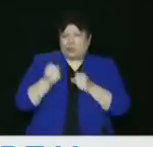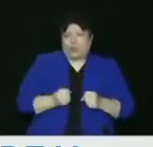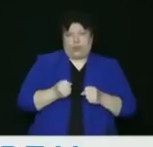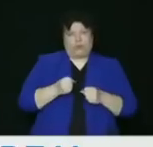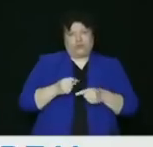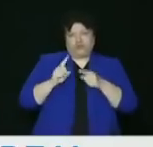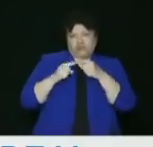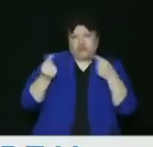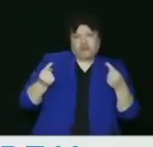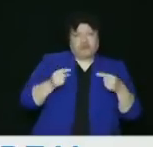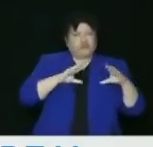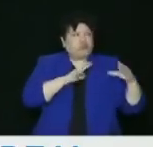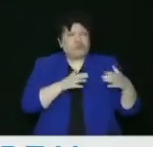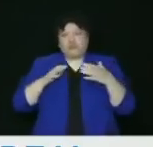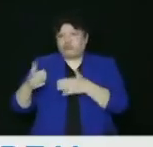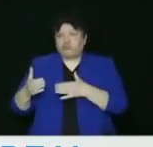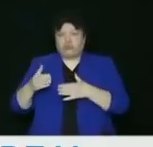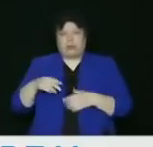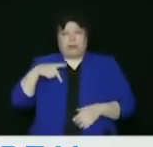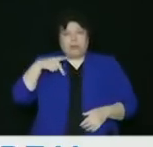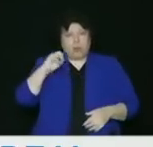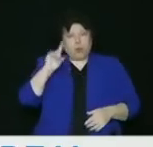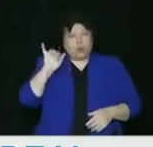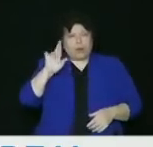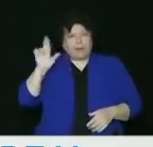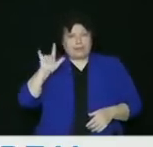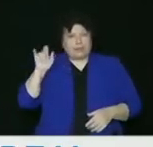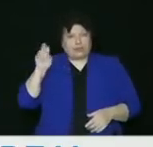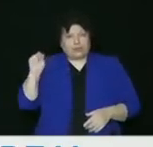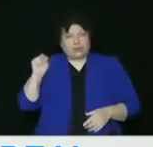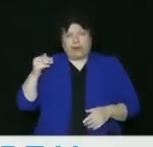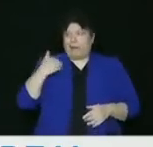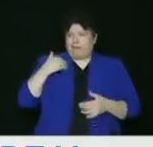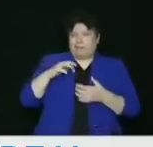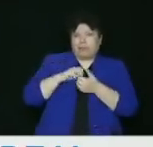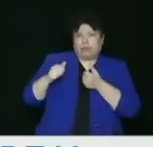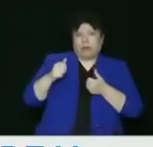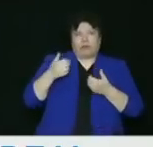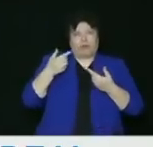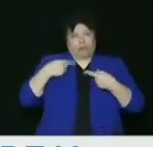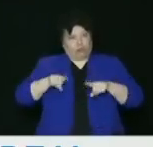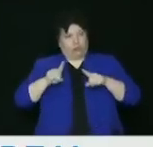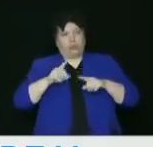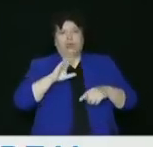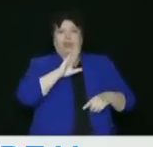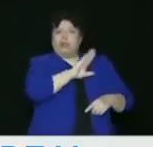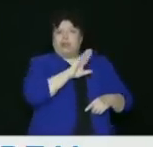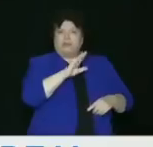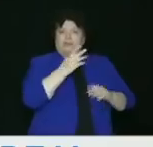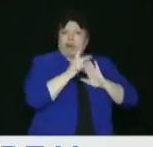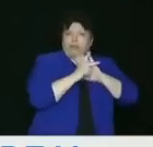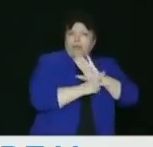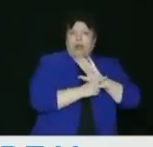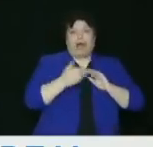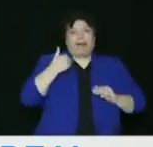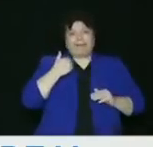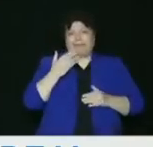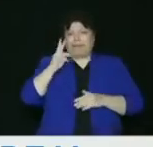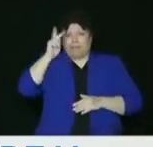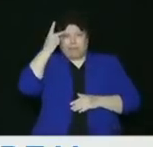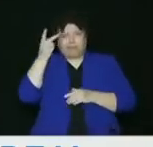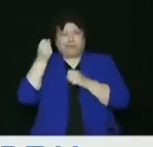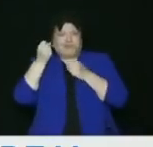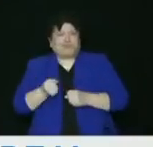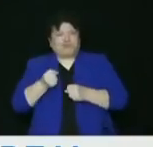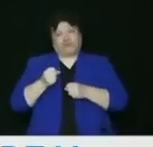or obstruction dominate our parliament, when toxic partisanship prevents us from agreeing